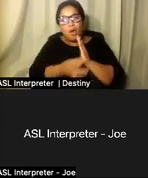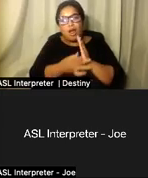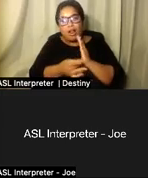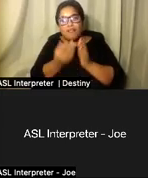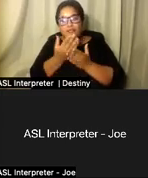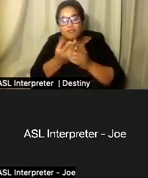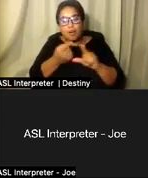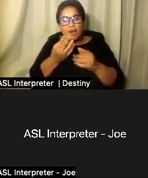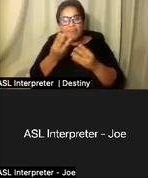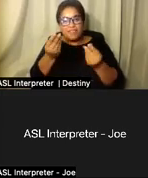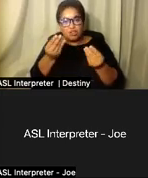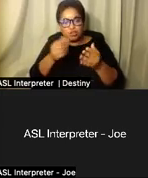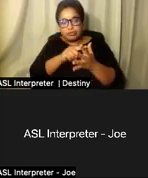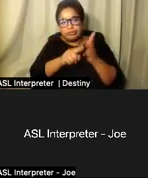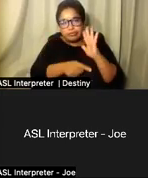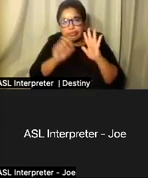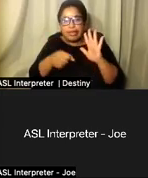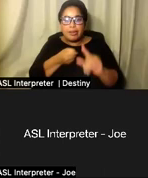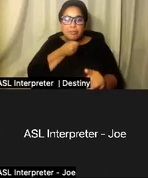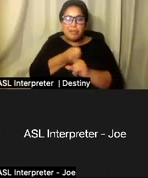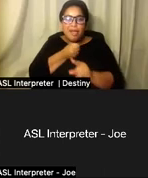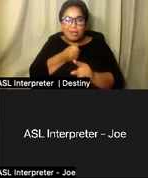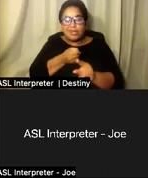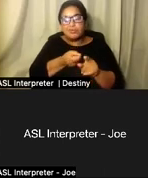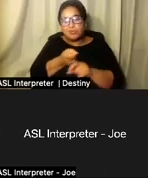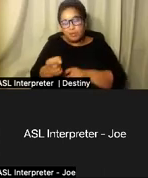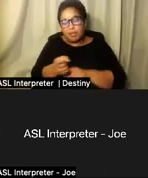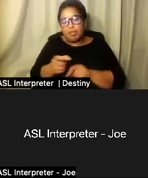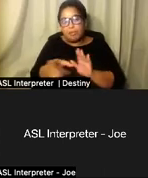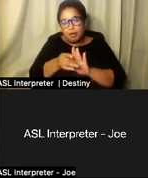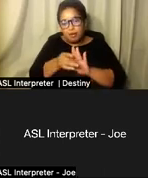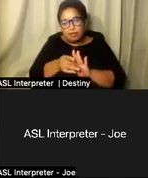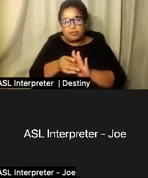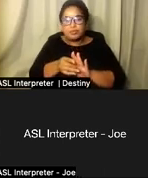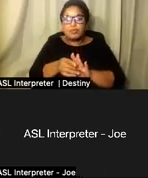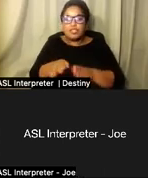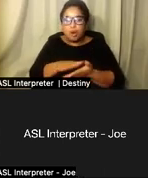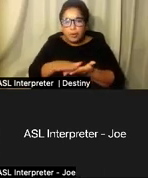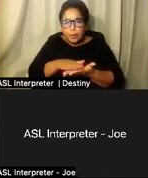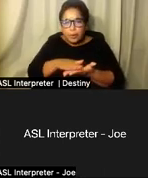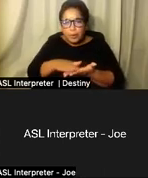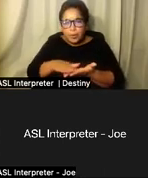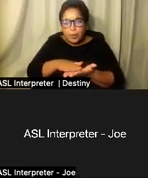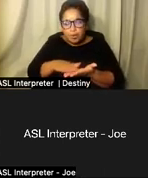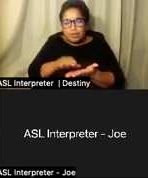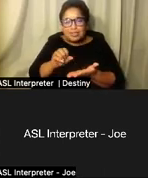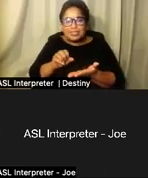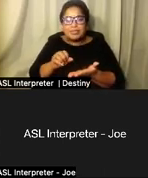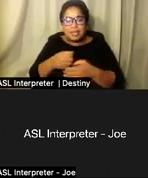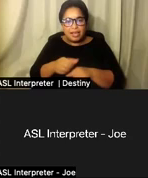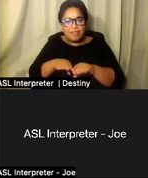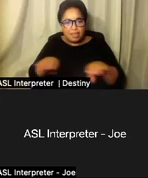So number one, remember smooth and flat, and you can sand to make a surface smooth and flat. Number two, do